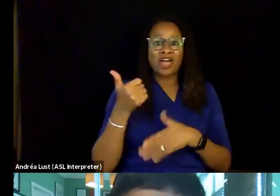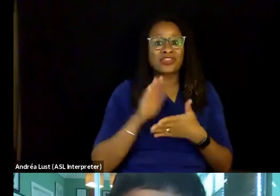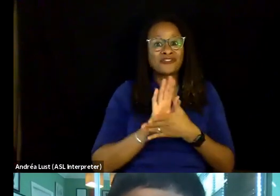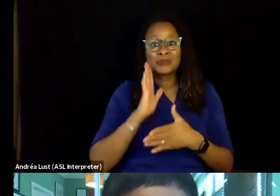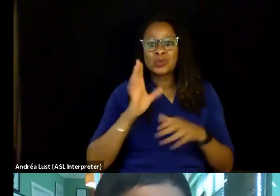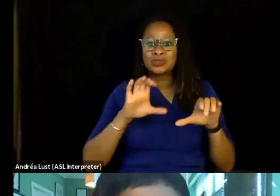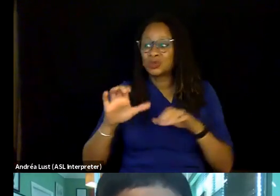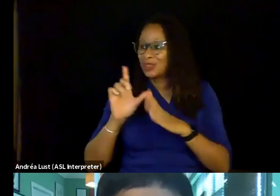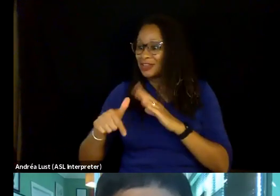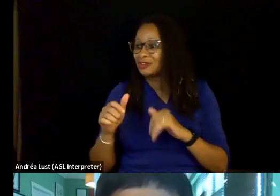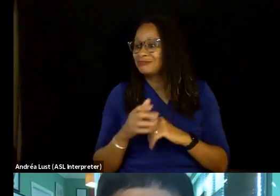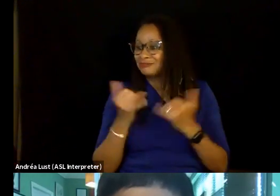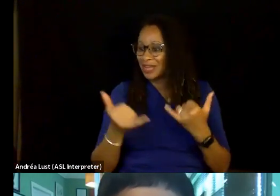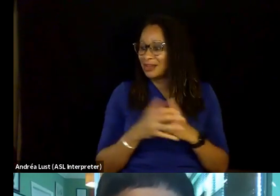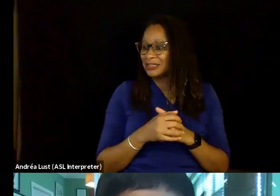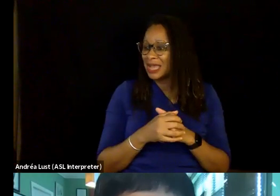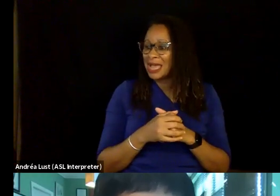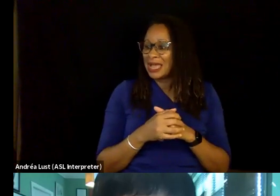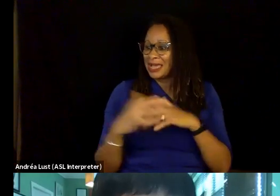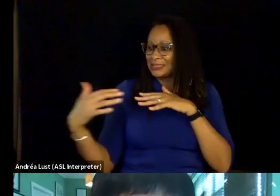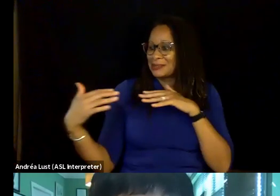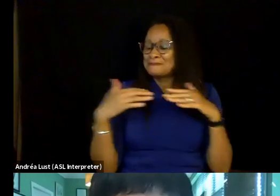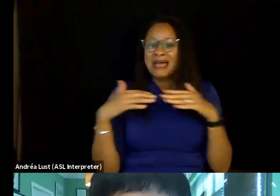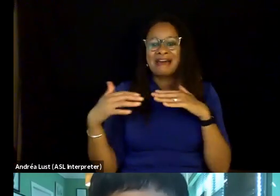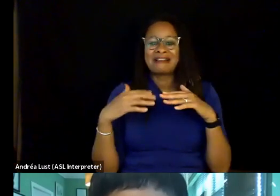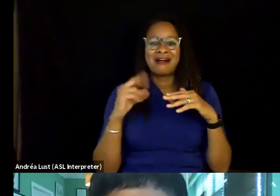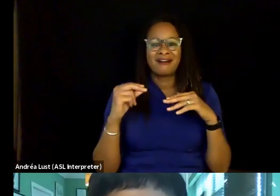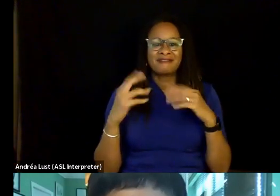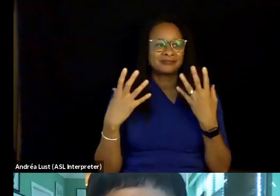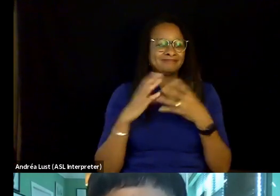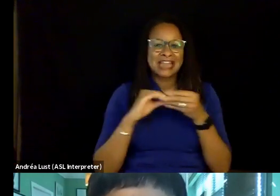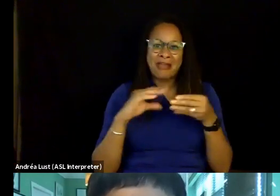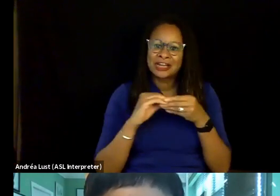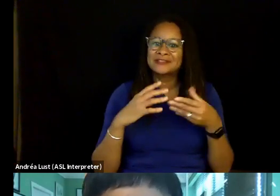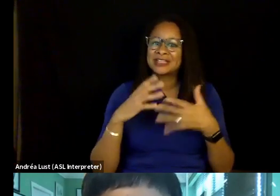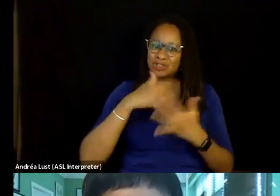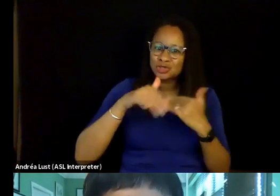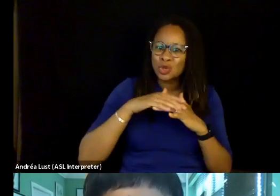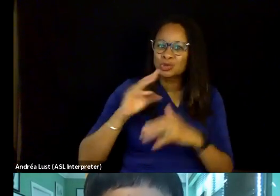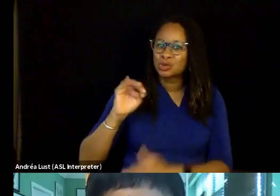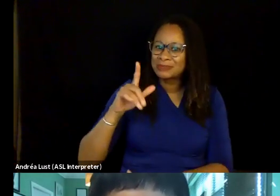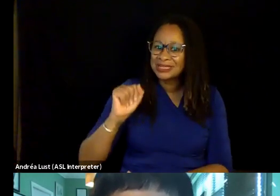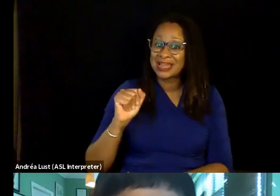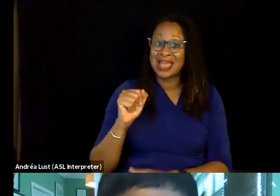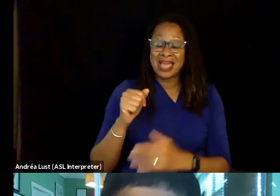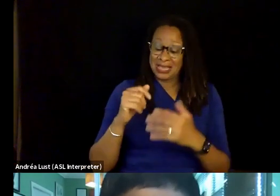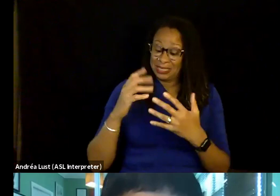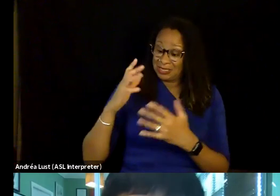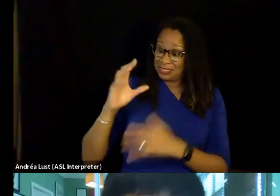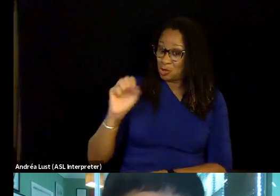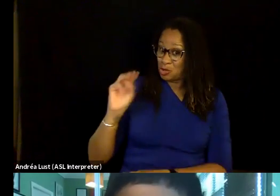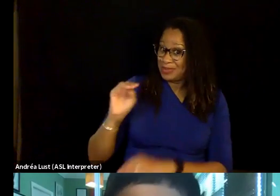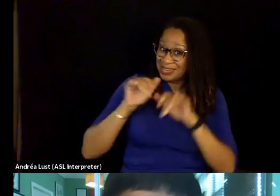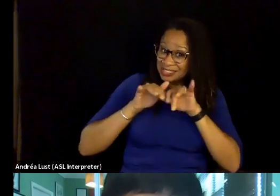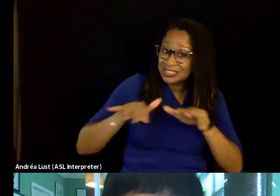this point in time. It's a battle of narratives on social media. And social media, while it distributes this stuff,